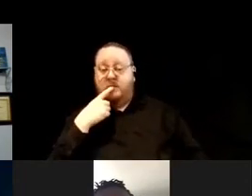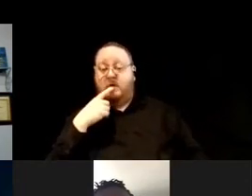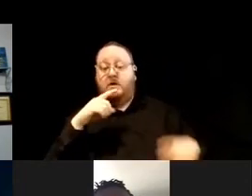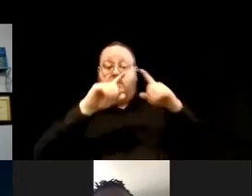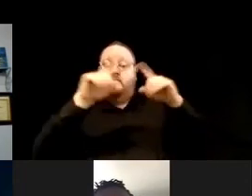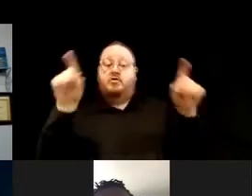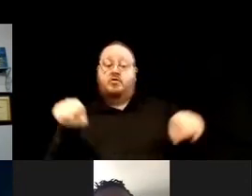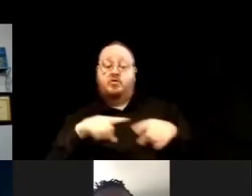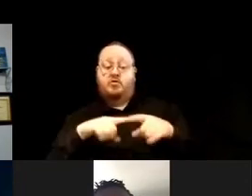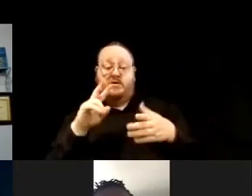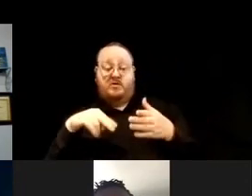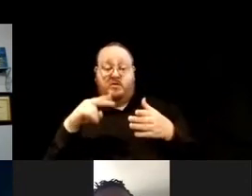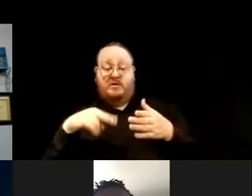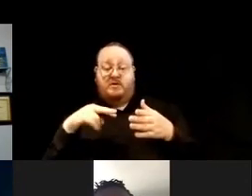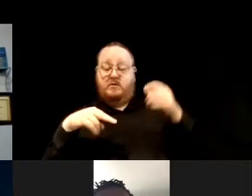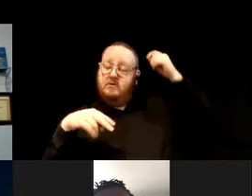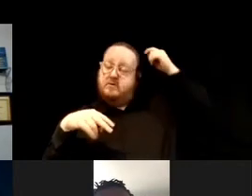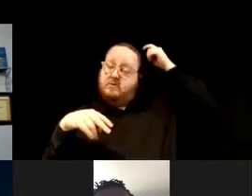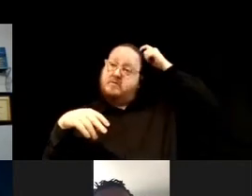supposed to